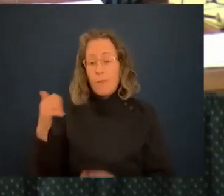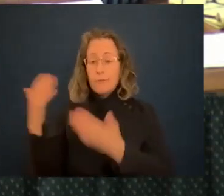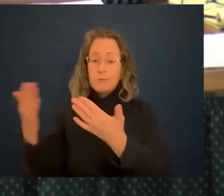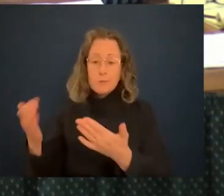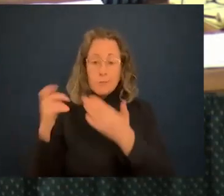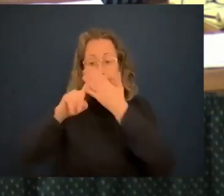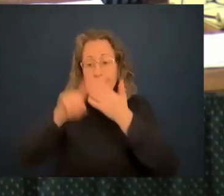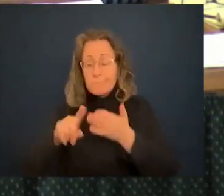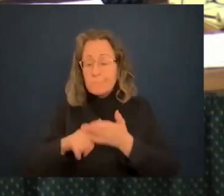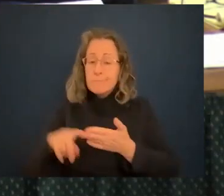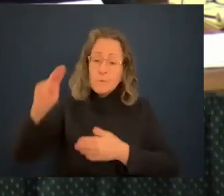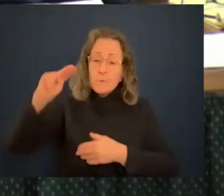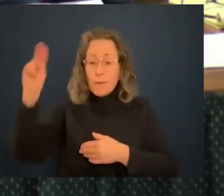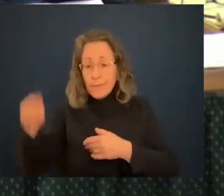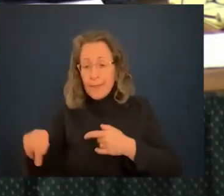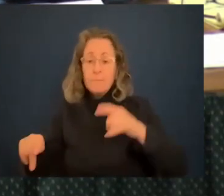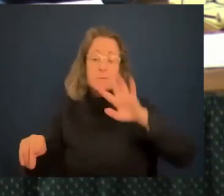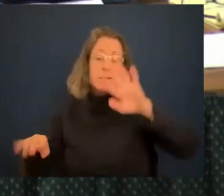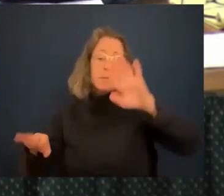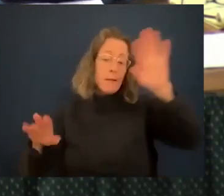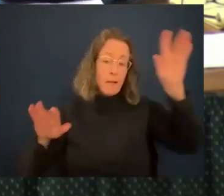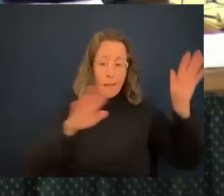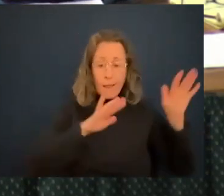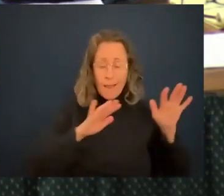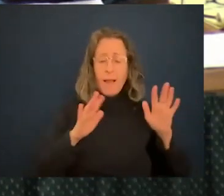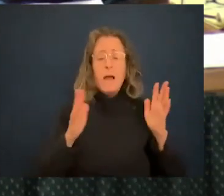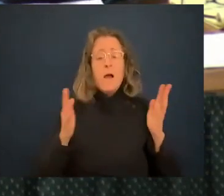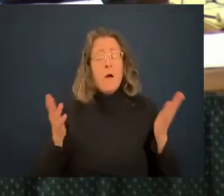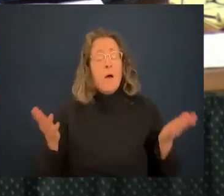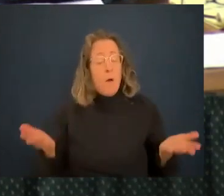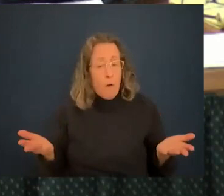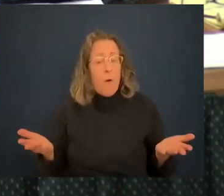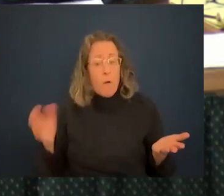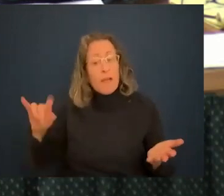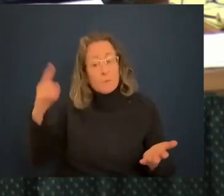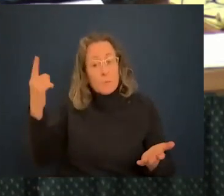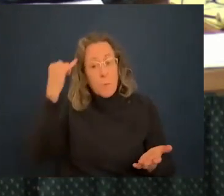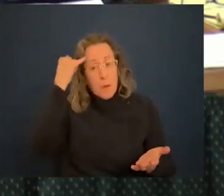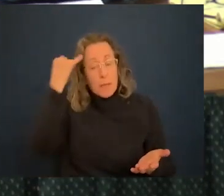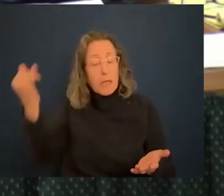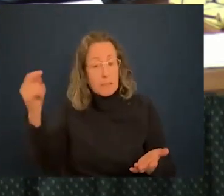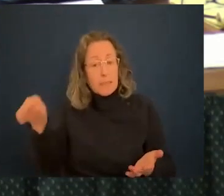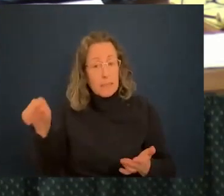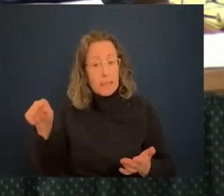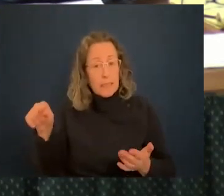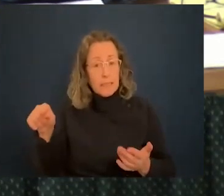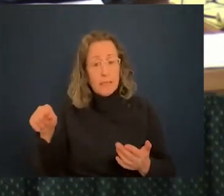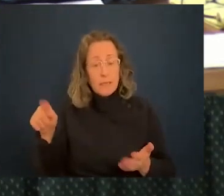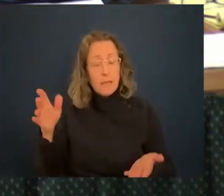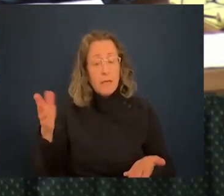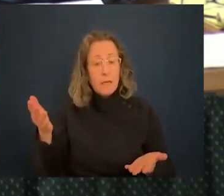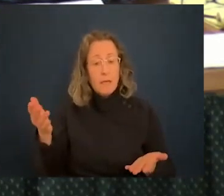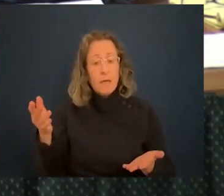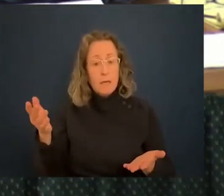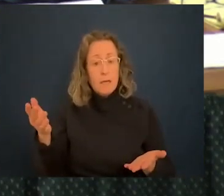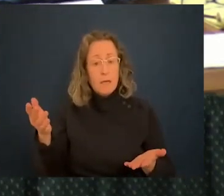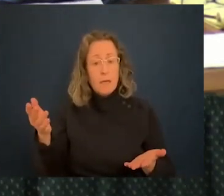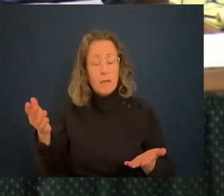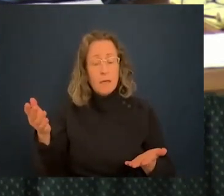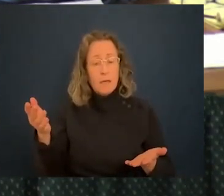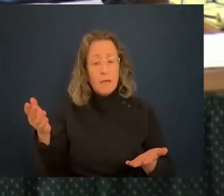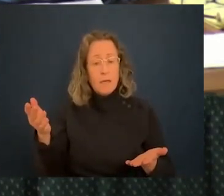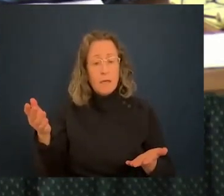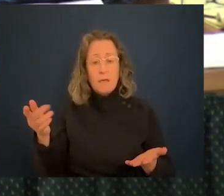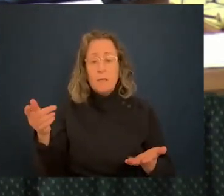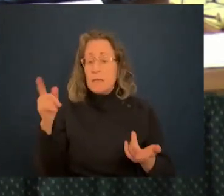Northampton is one of the ideas that need to be put forward as among